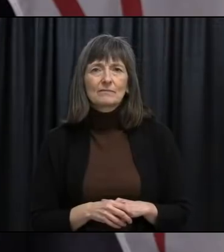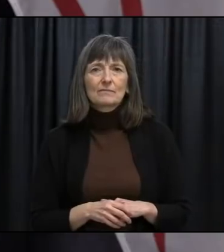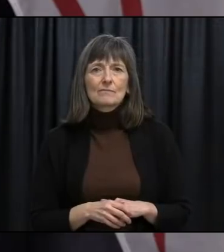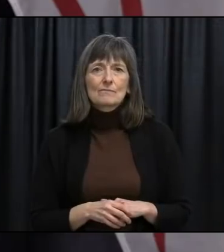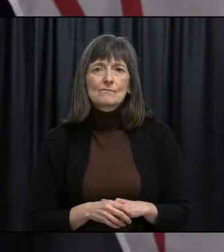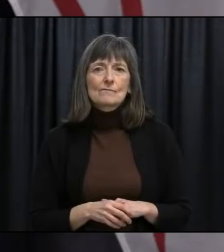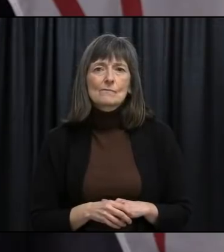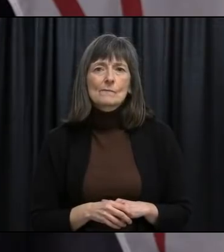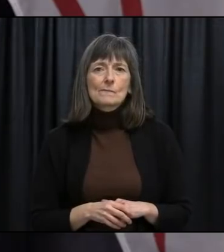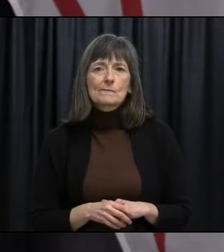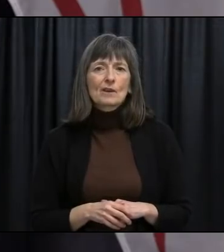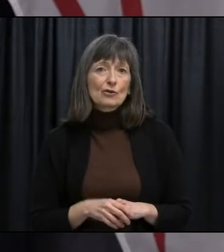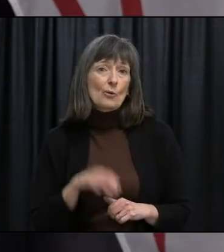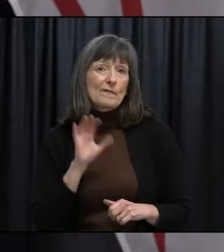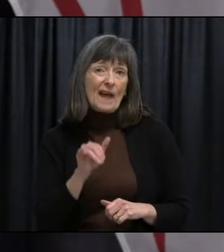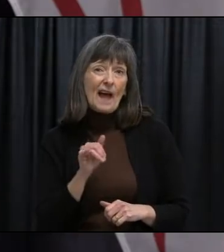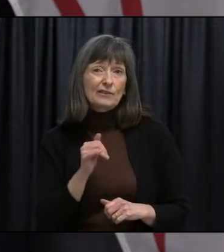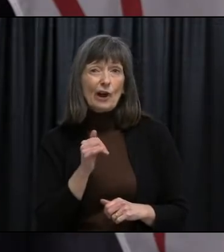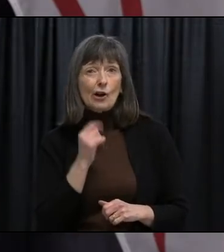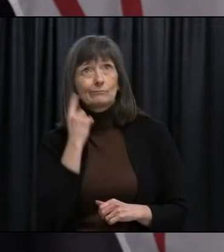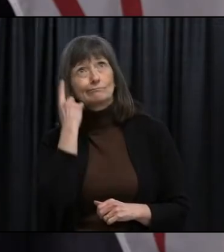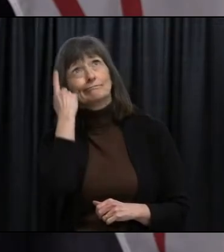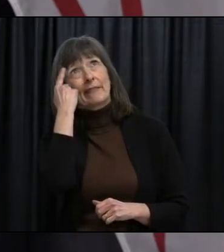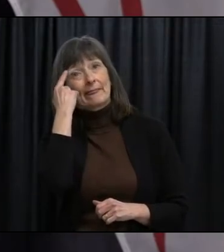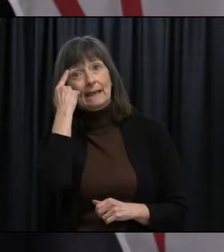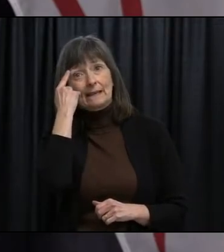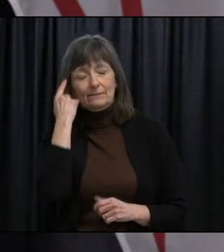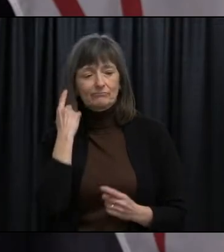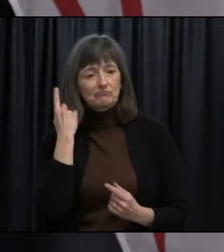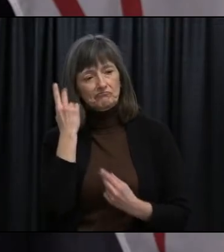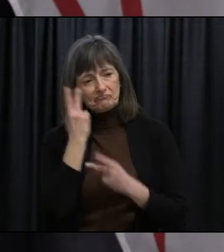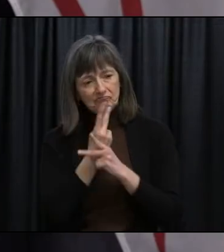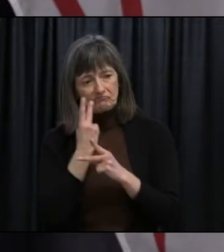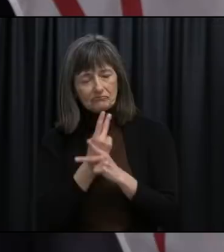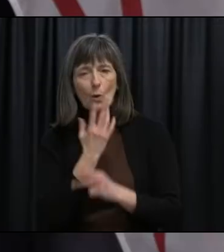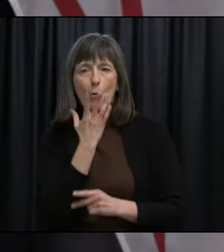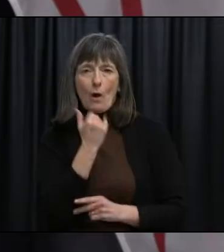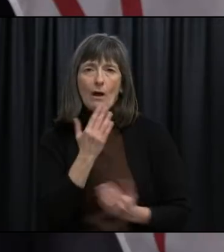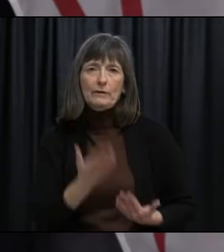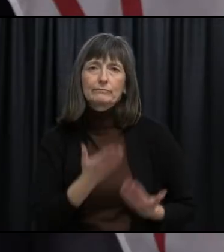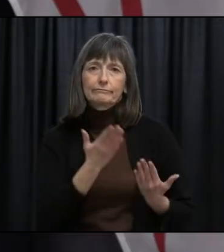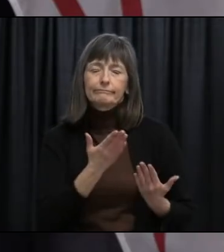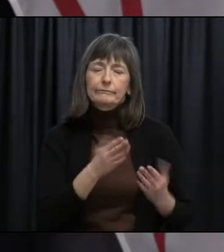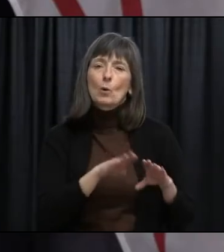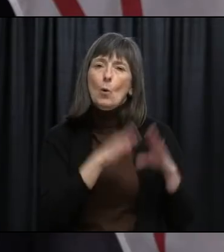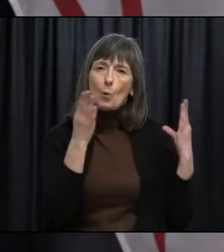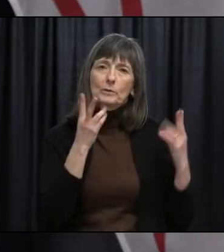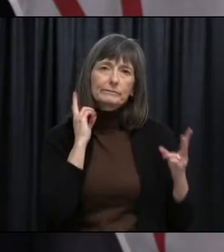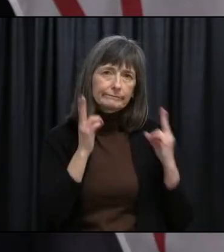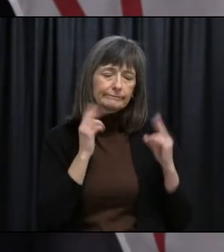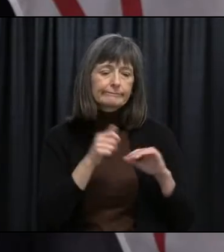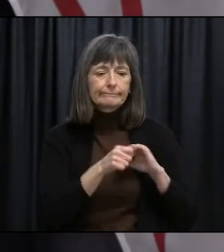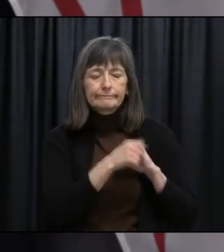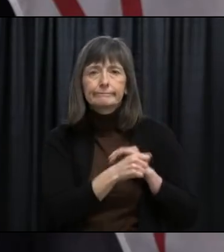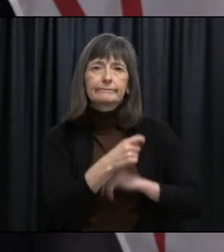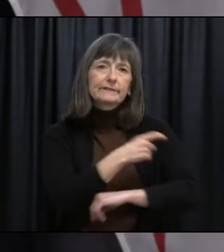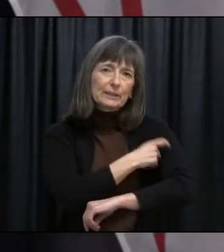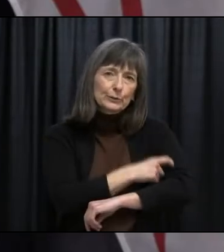stretched. So that's what we were looking at when we made these recommendations. We didn't want